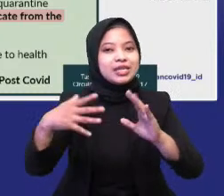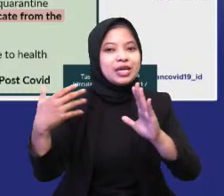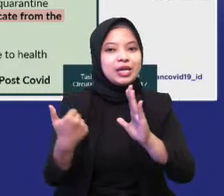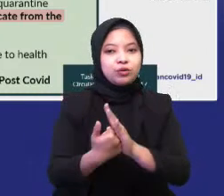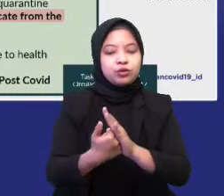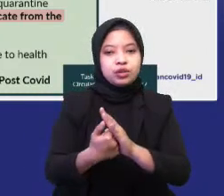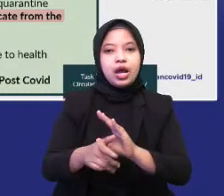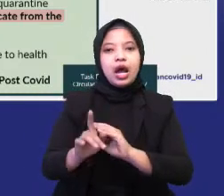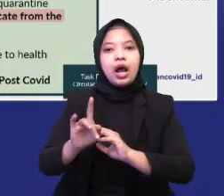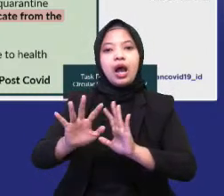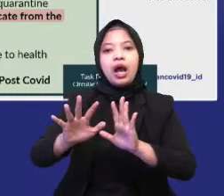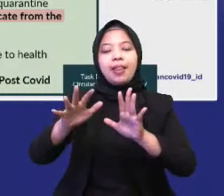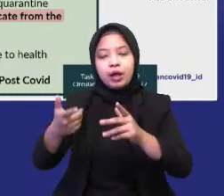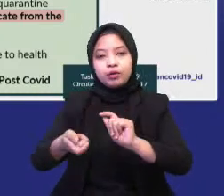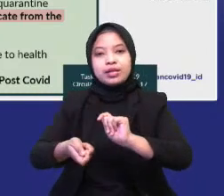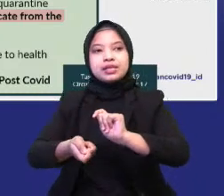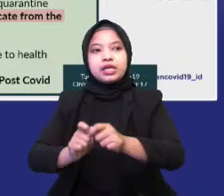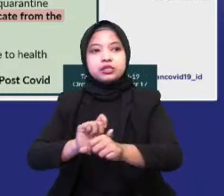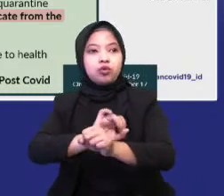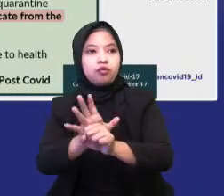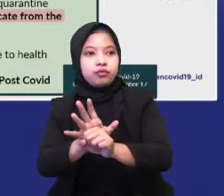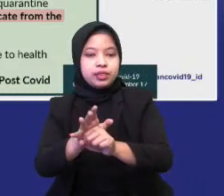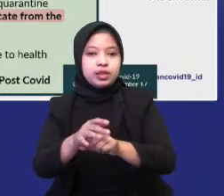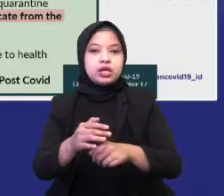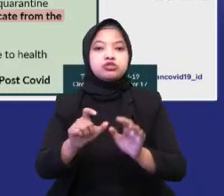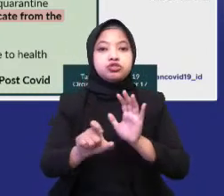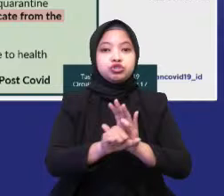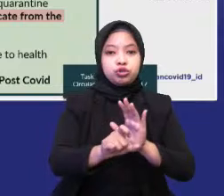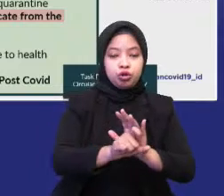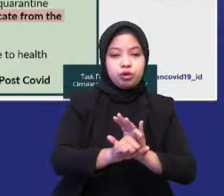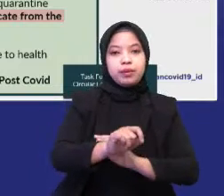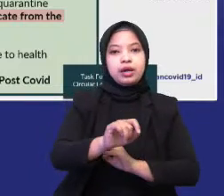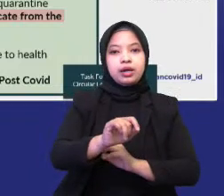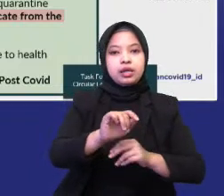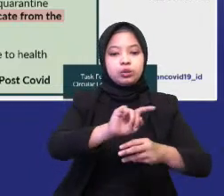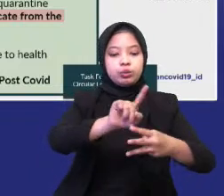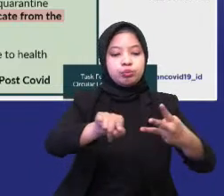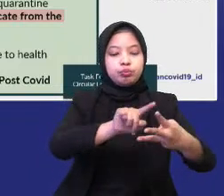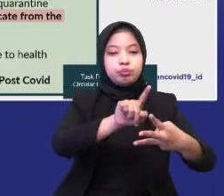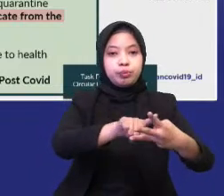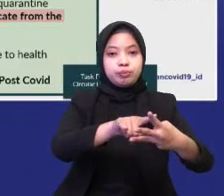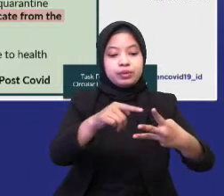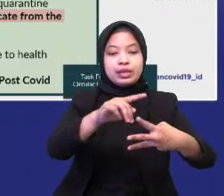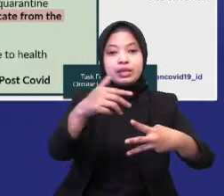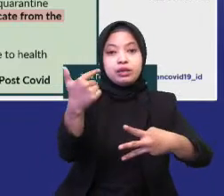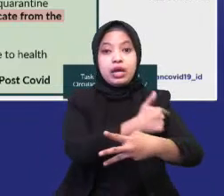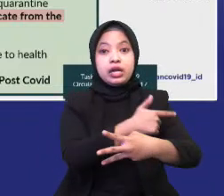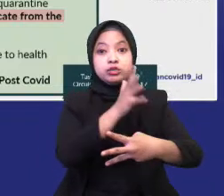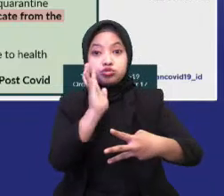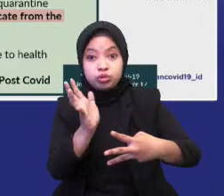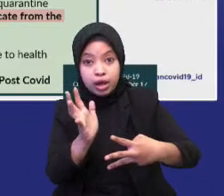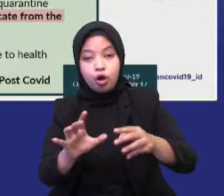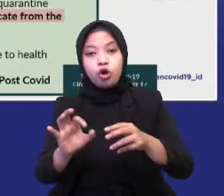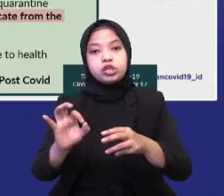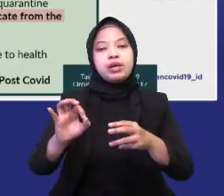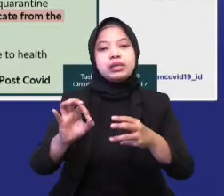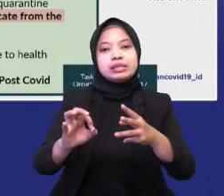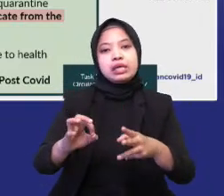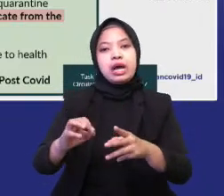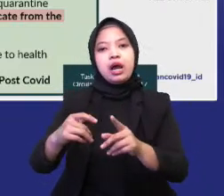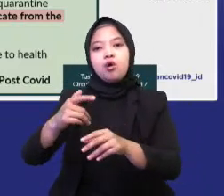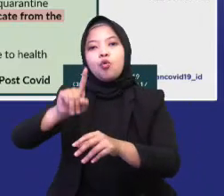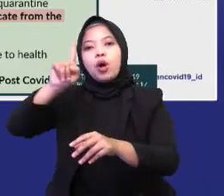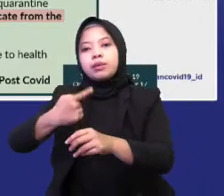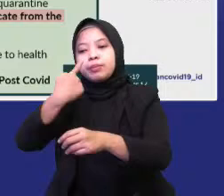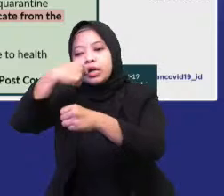results if the individuals has been boosted in terms of vaccine. However, if you have yet to receive a